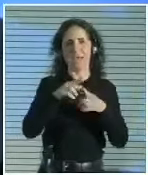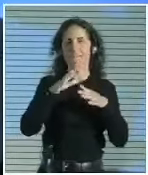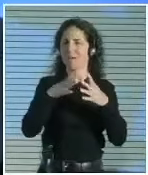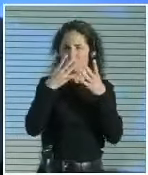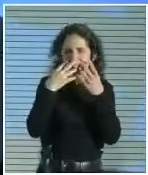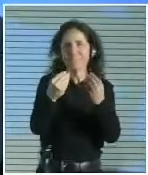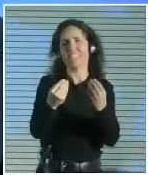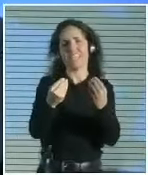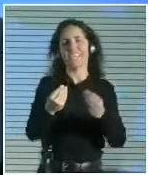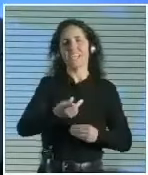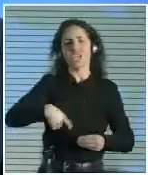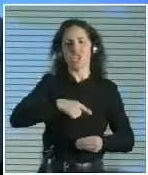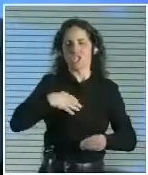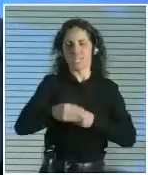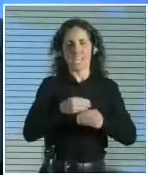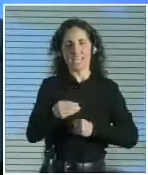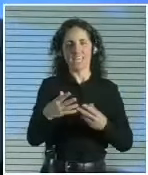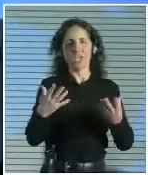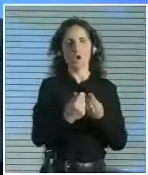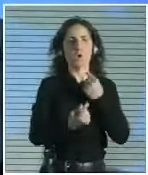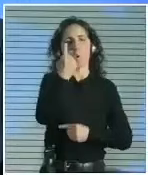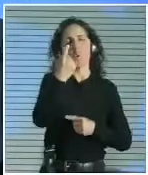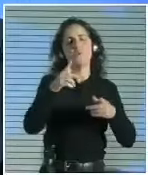we help deliver change.